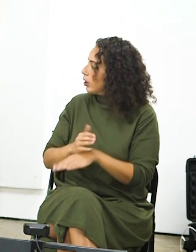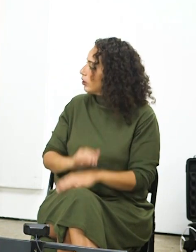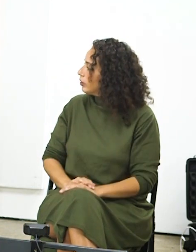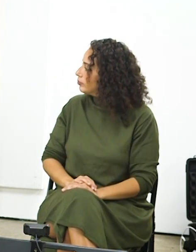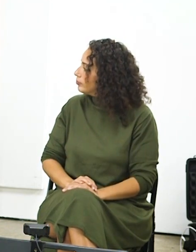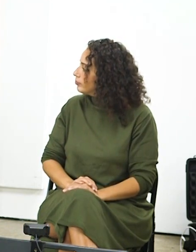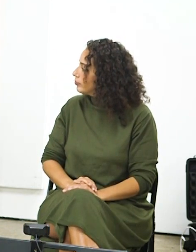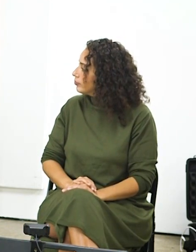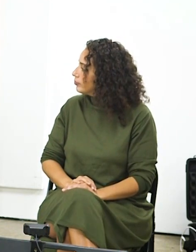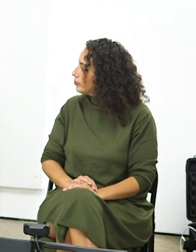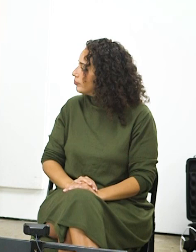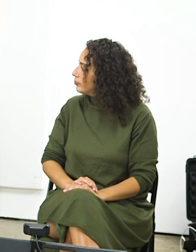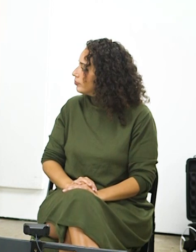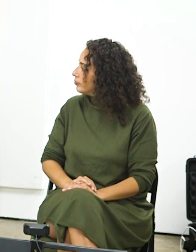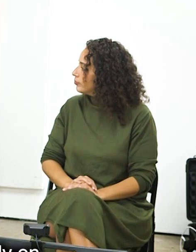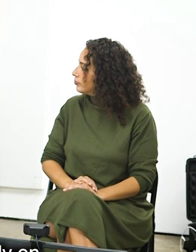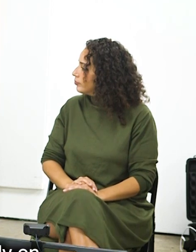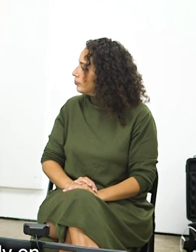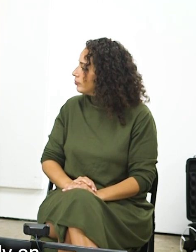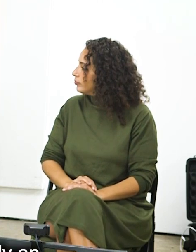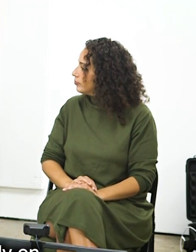And